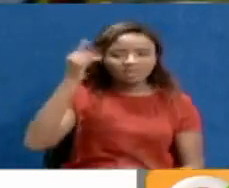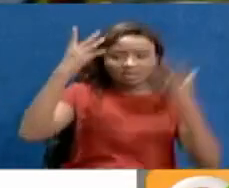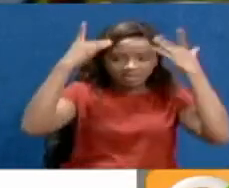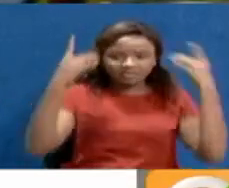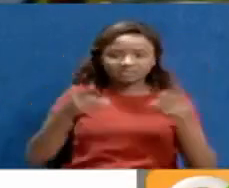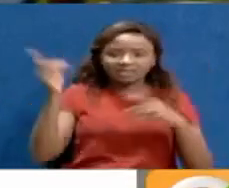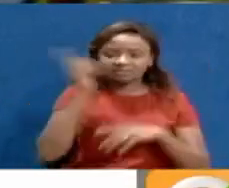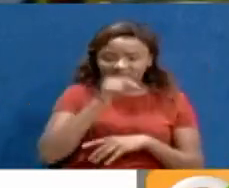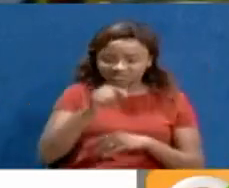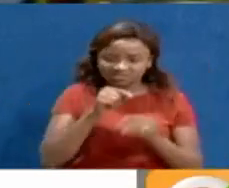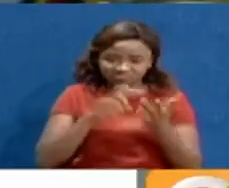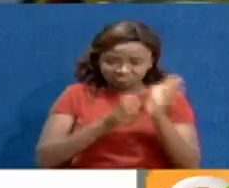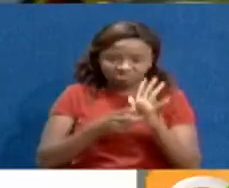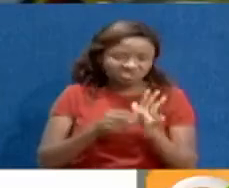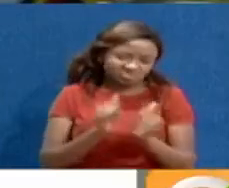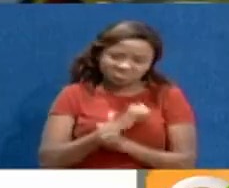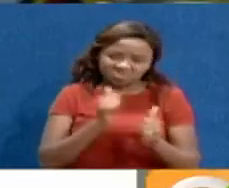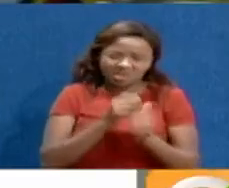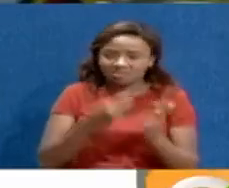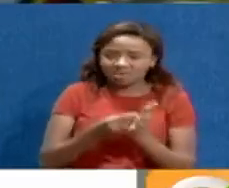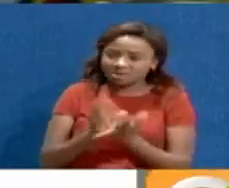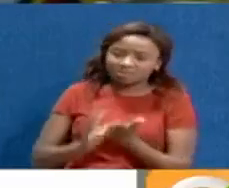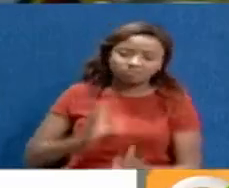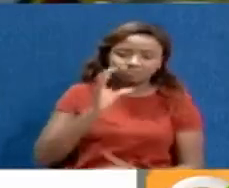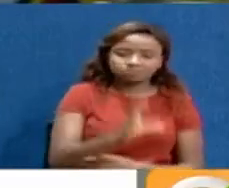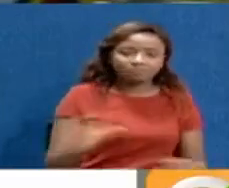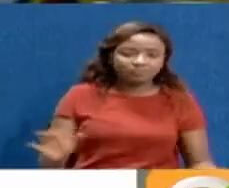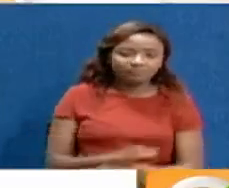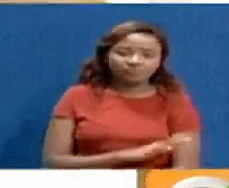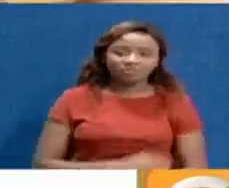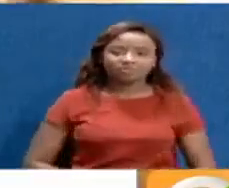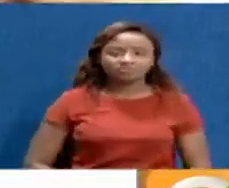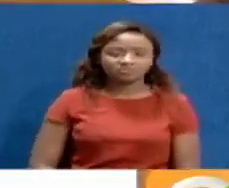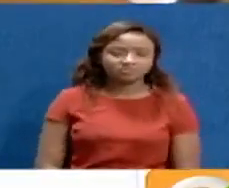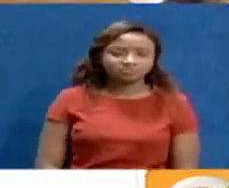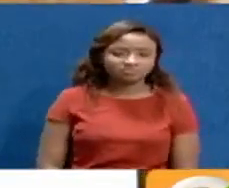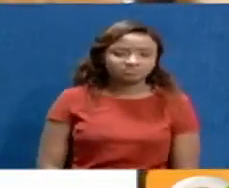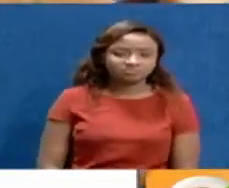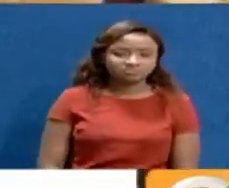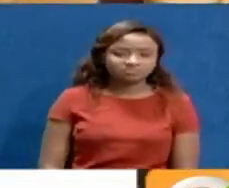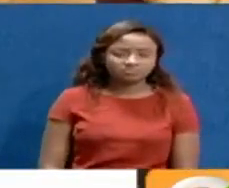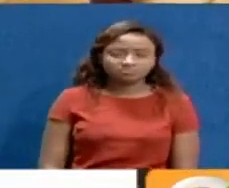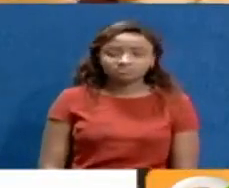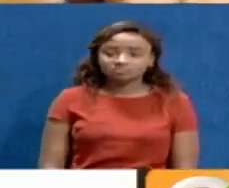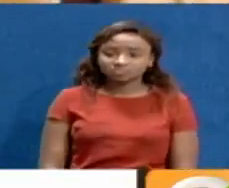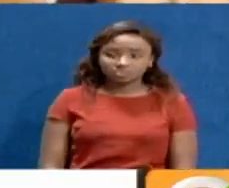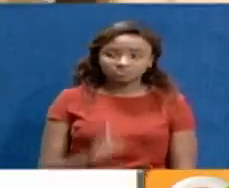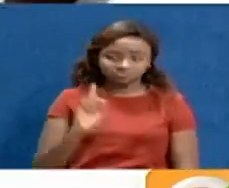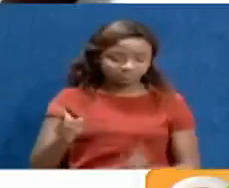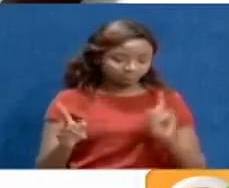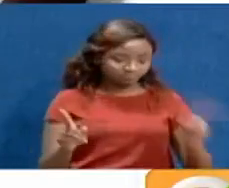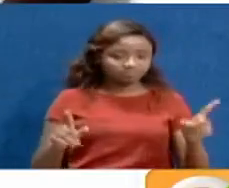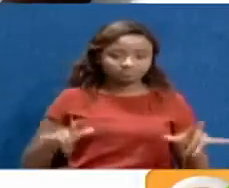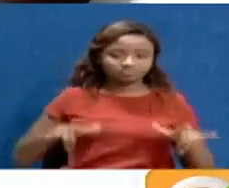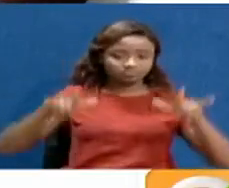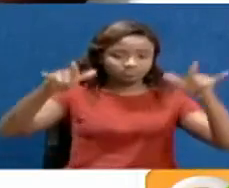is a project worth investing, so they funded it fully from shareholder funds. The two planes, purchased by the